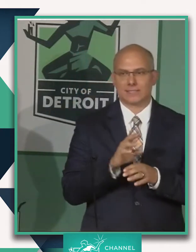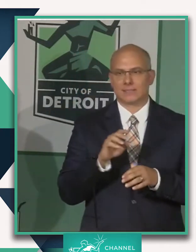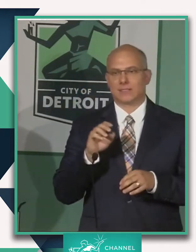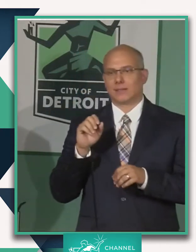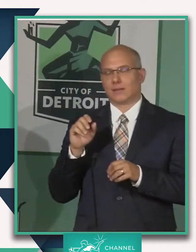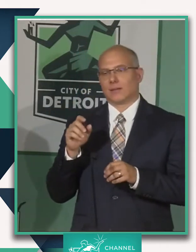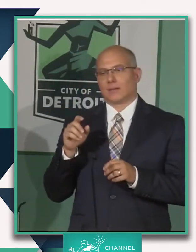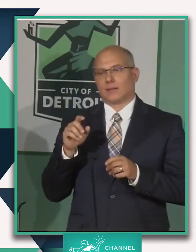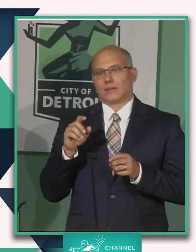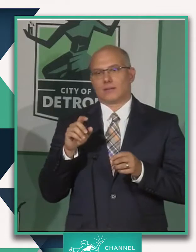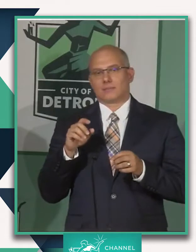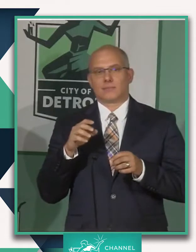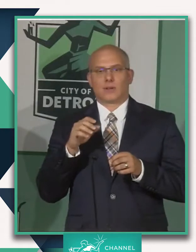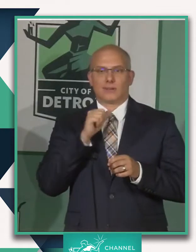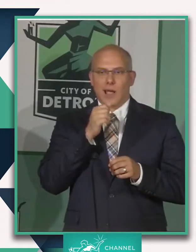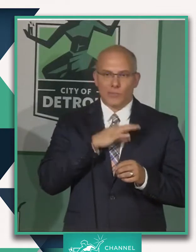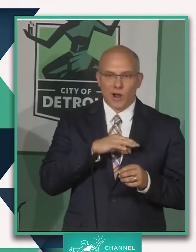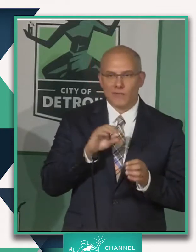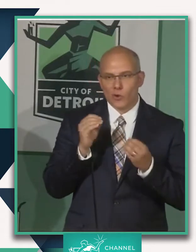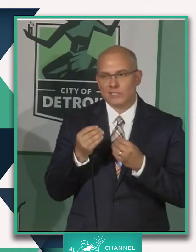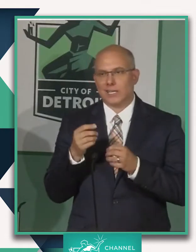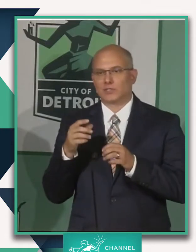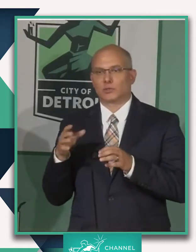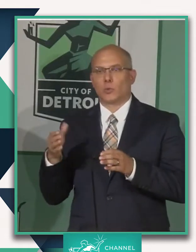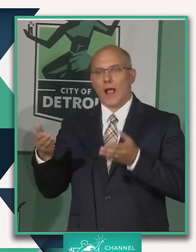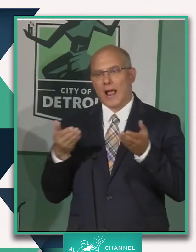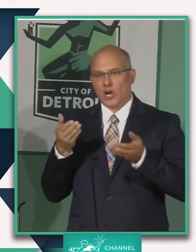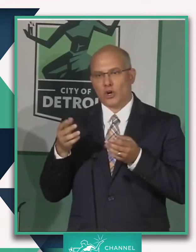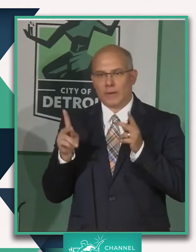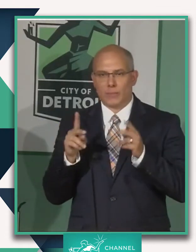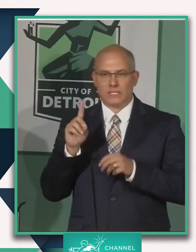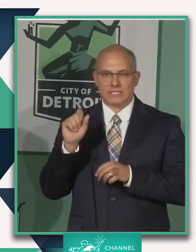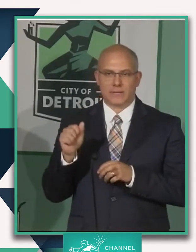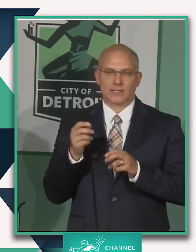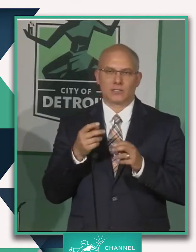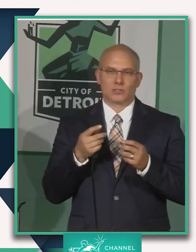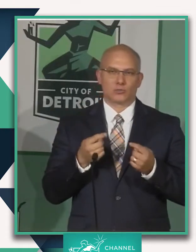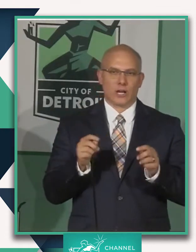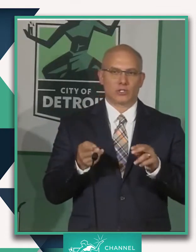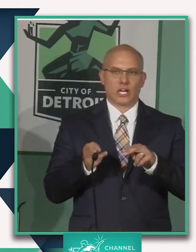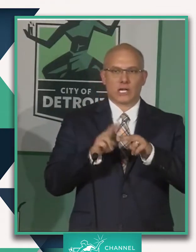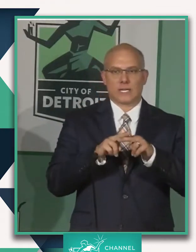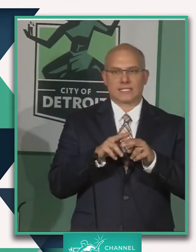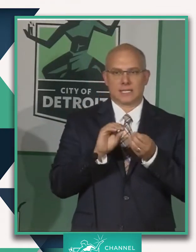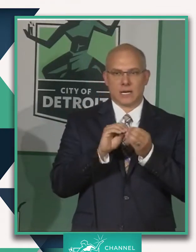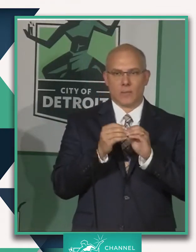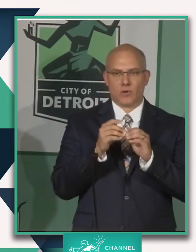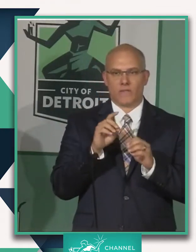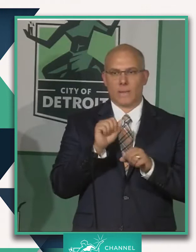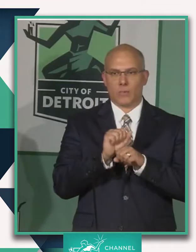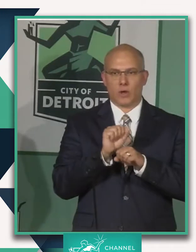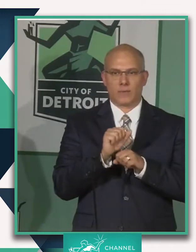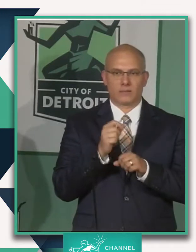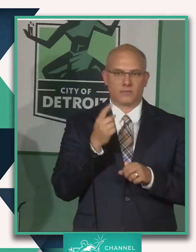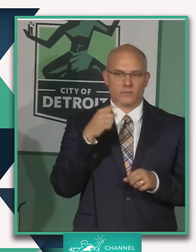We're going to encourage businesses and nonprofit organizations to hire people with disabilities and